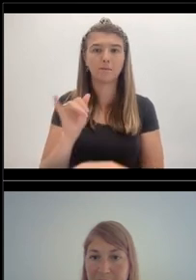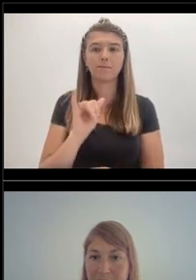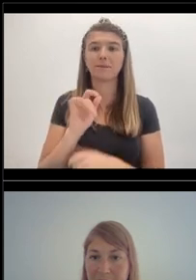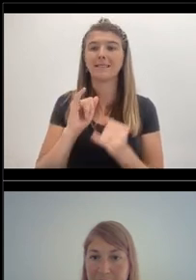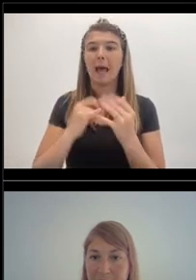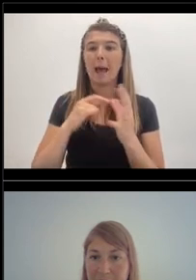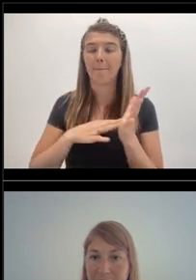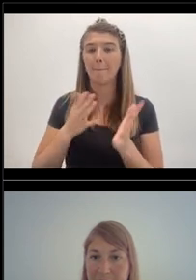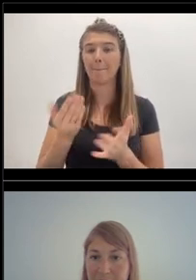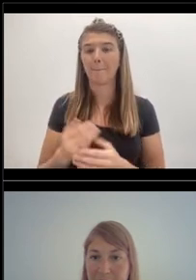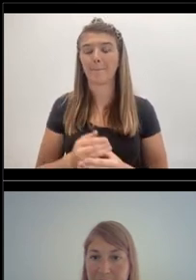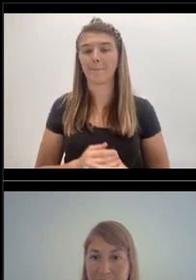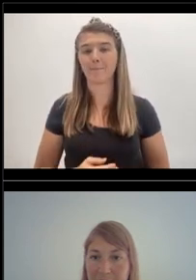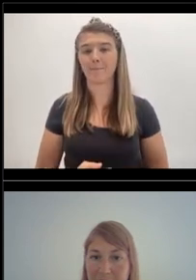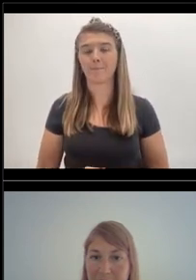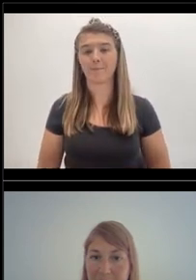Yeah.